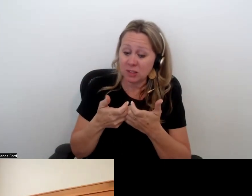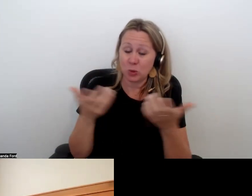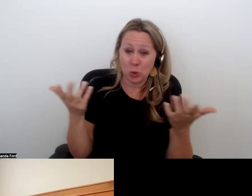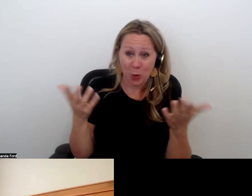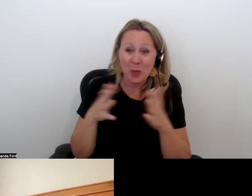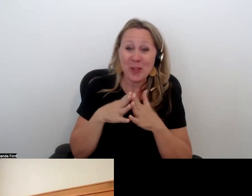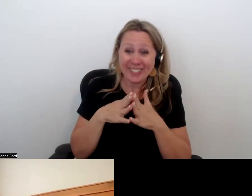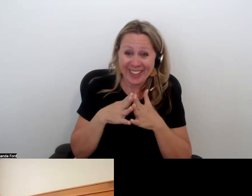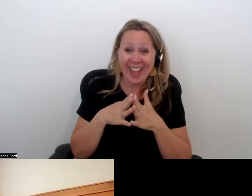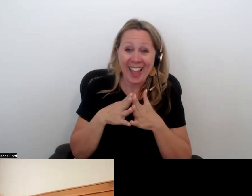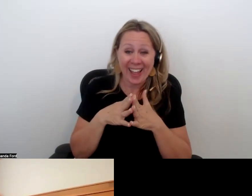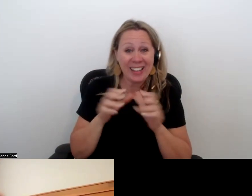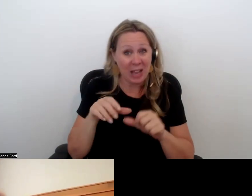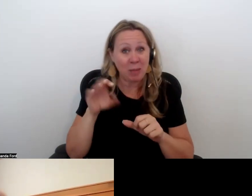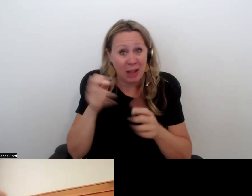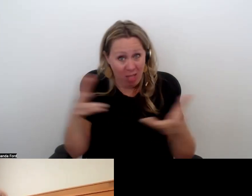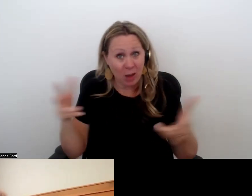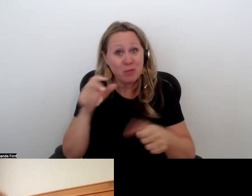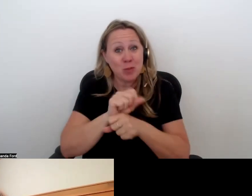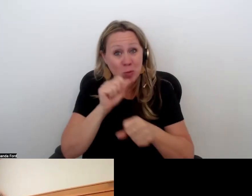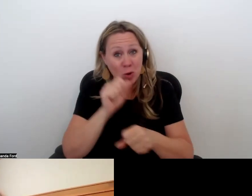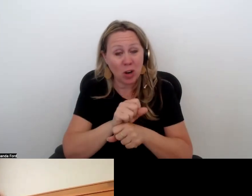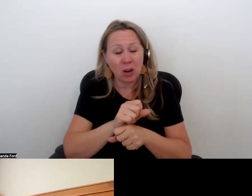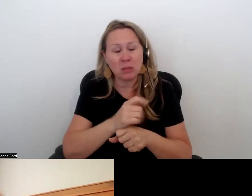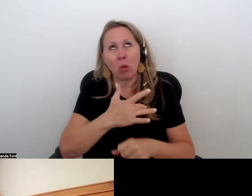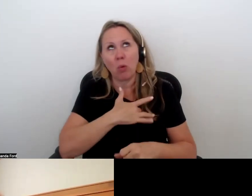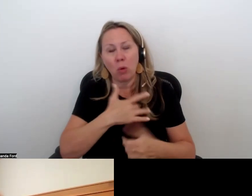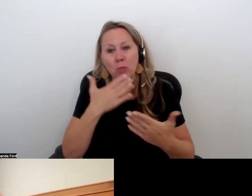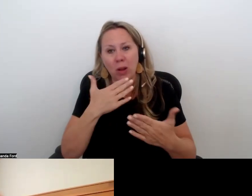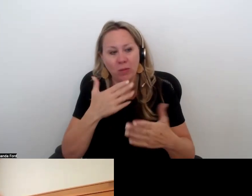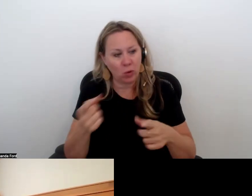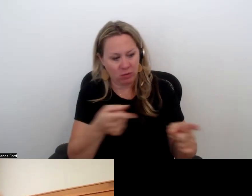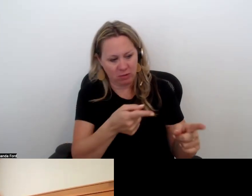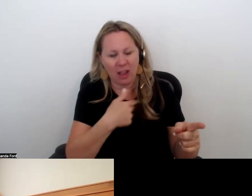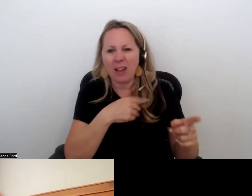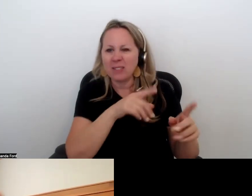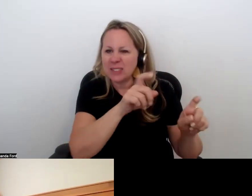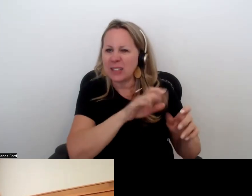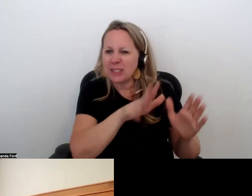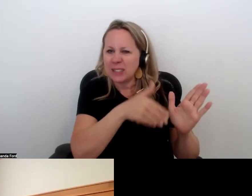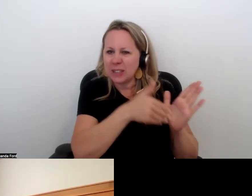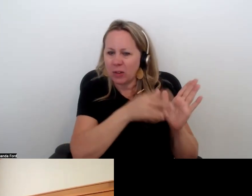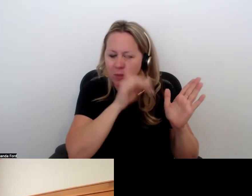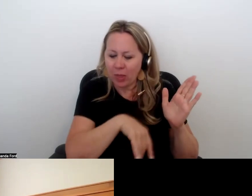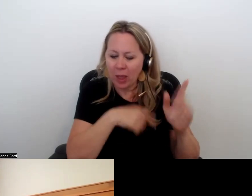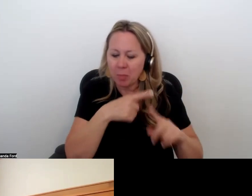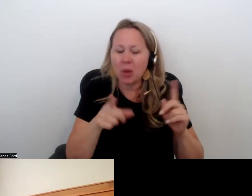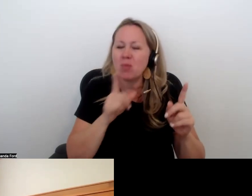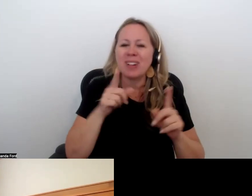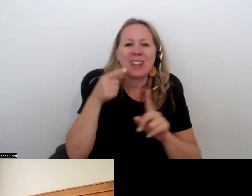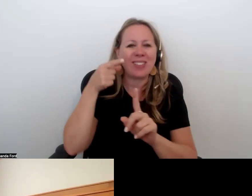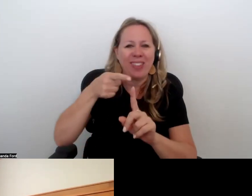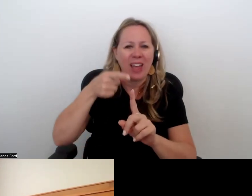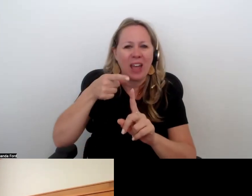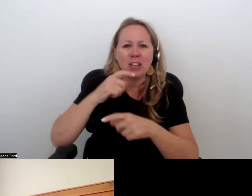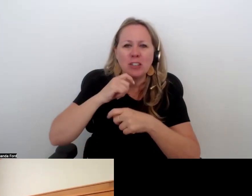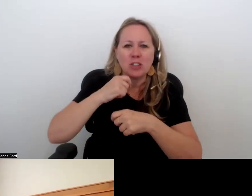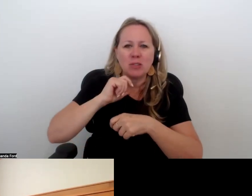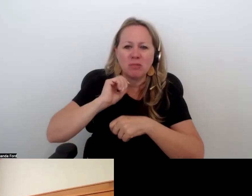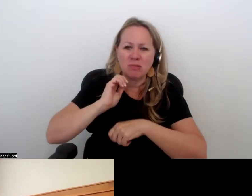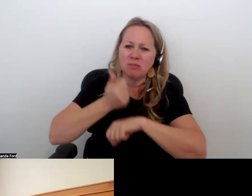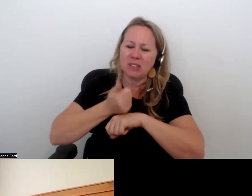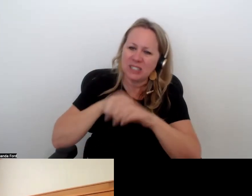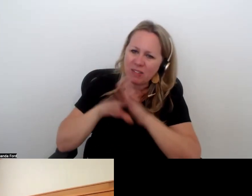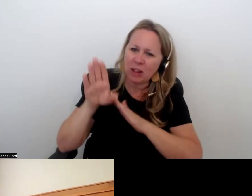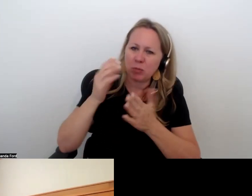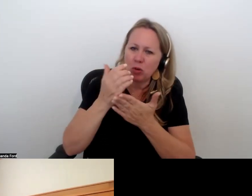It's a lot of work. So I'm very grateful. But I think that's the trick. I think thinking about creating your course such that you're not having to